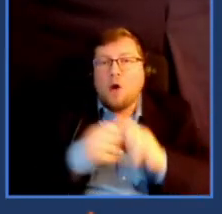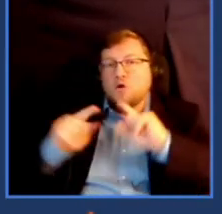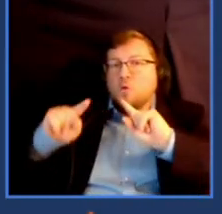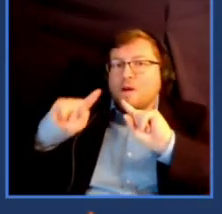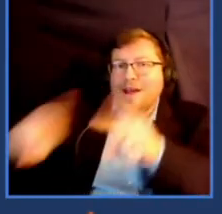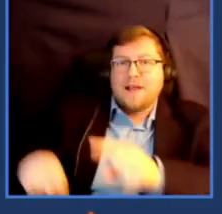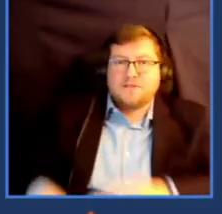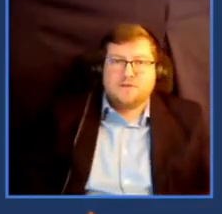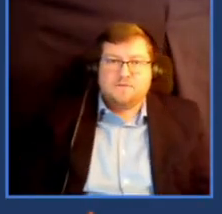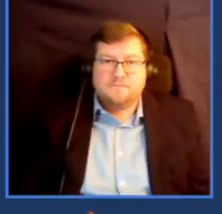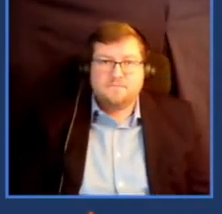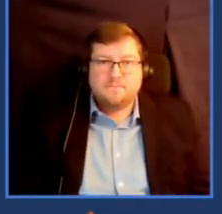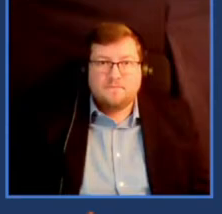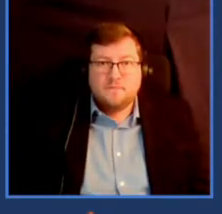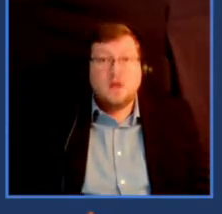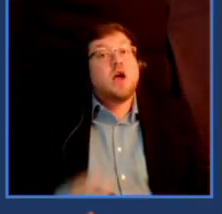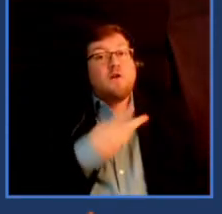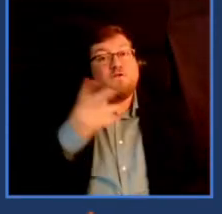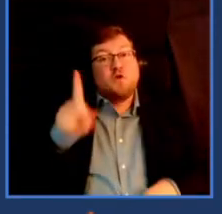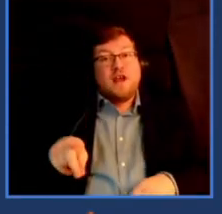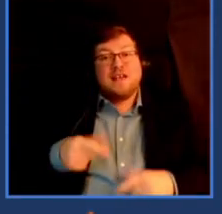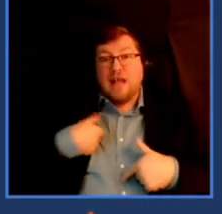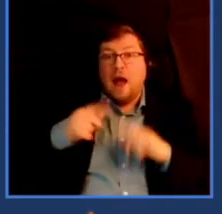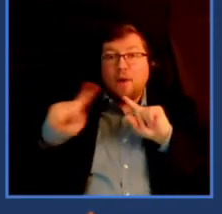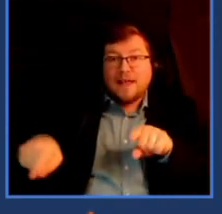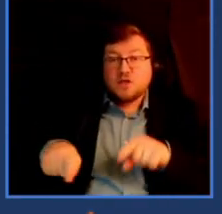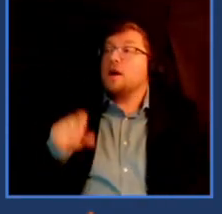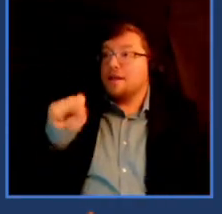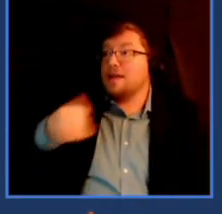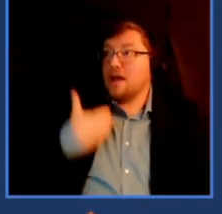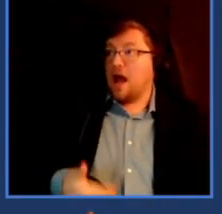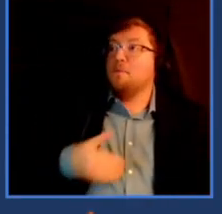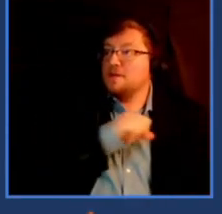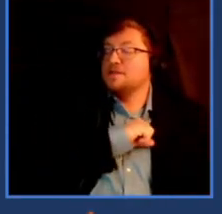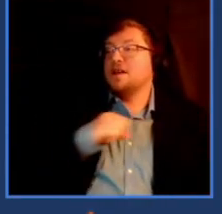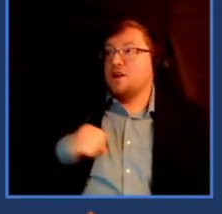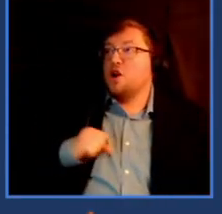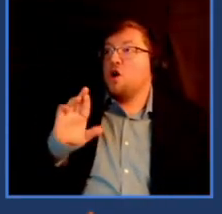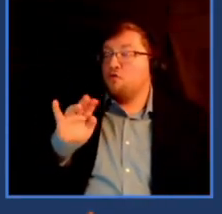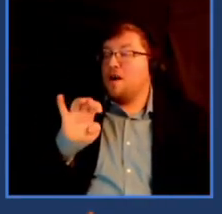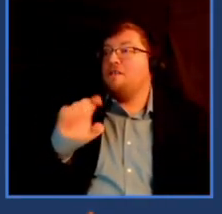few days, she can call me Senator Raphael Warnock.